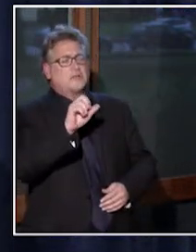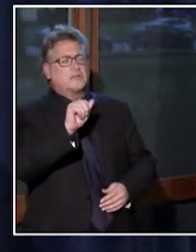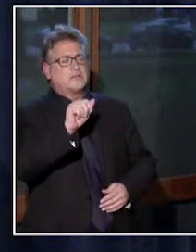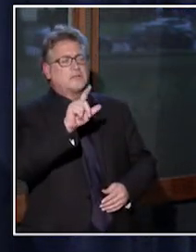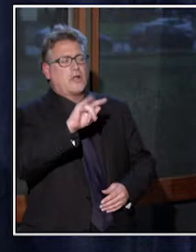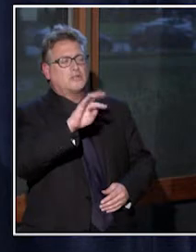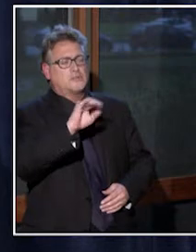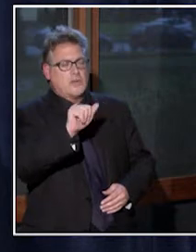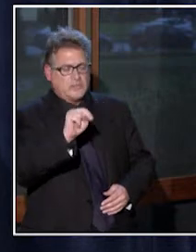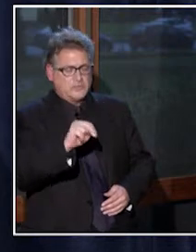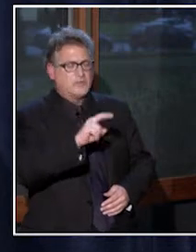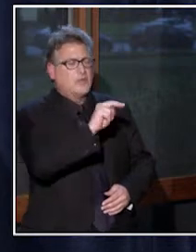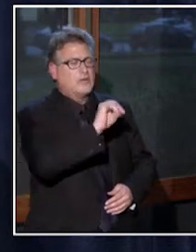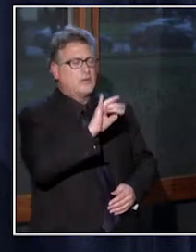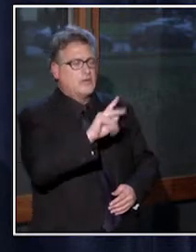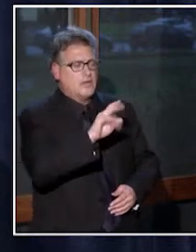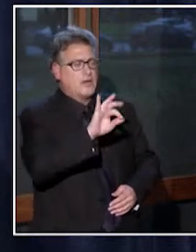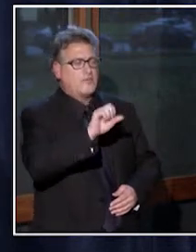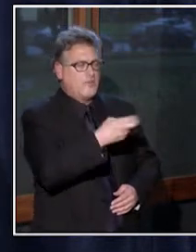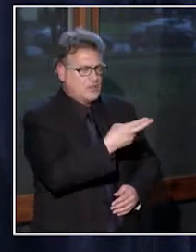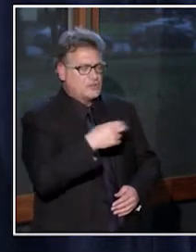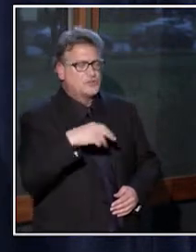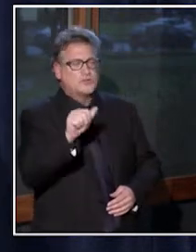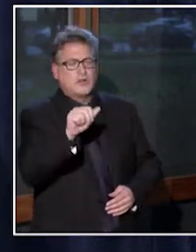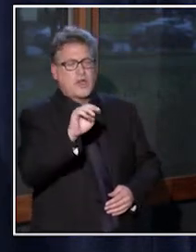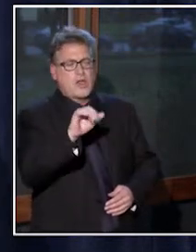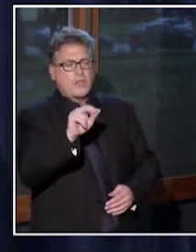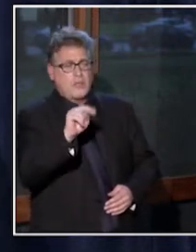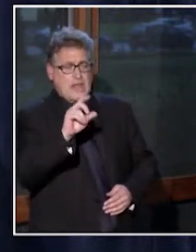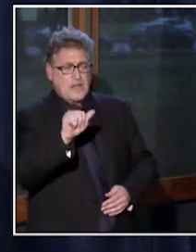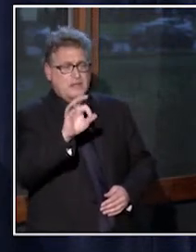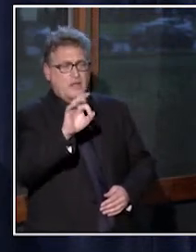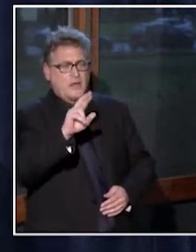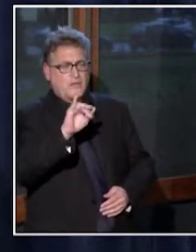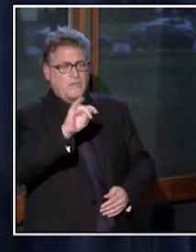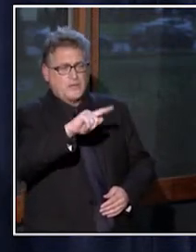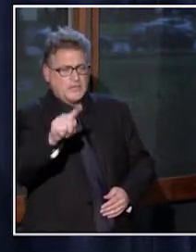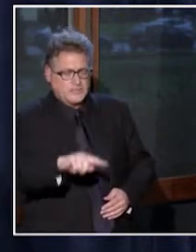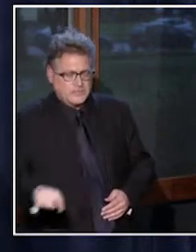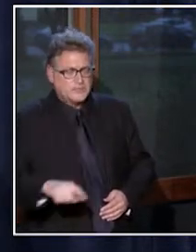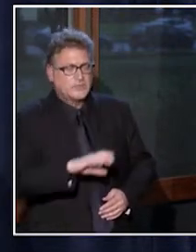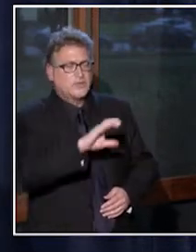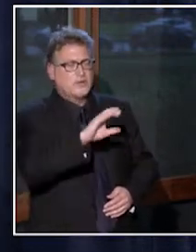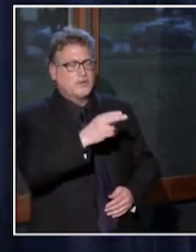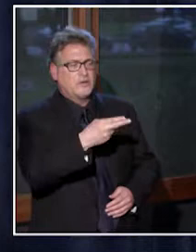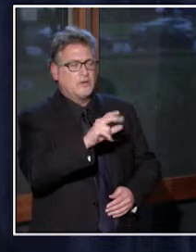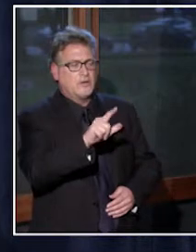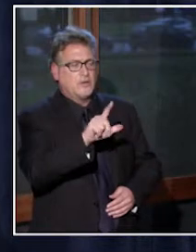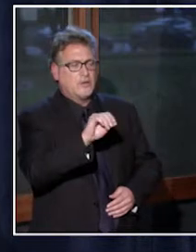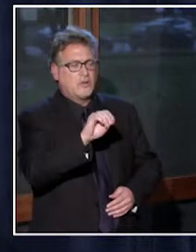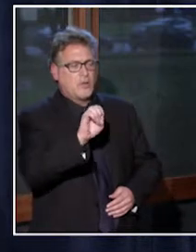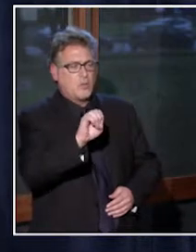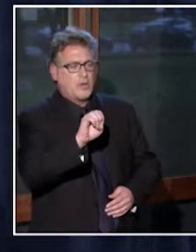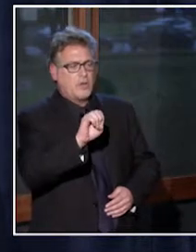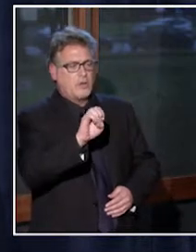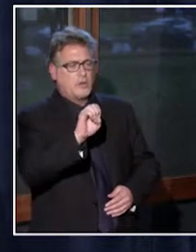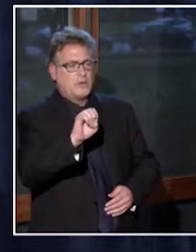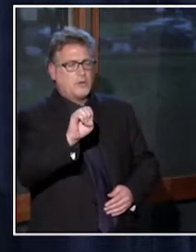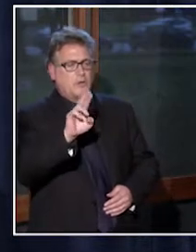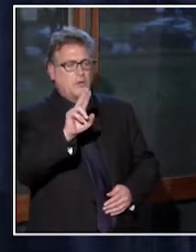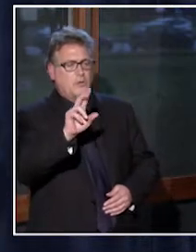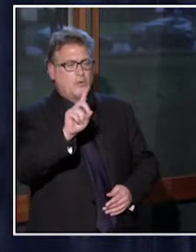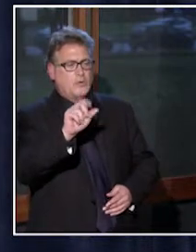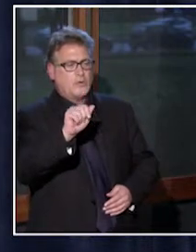Commissioner Nick Fish, Commissioner Amanda Fritz, Commissioner Chloe Udaly. We're different